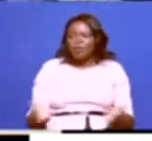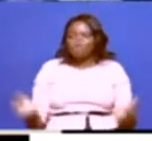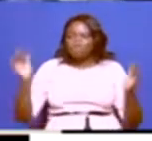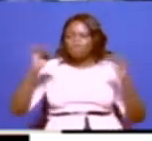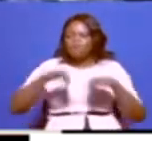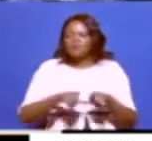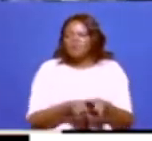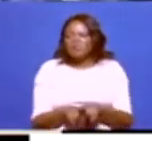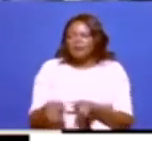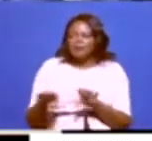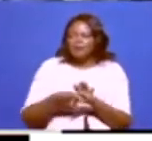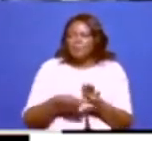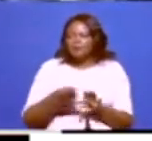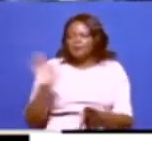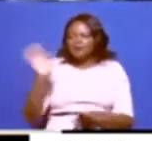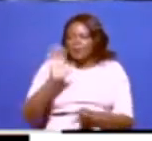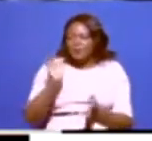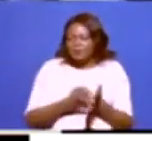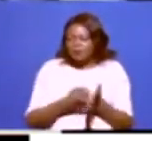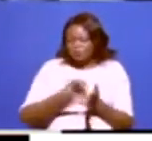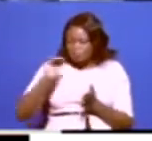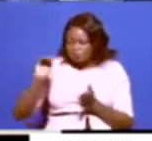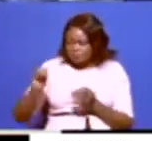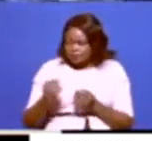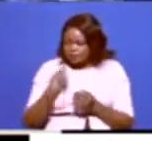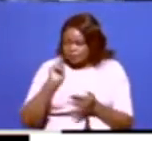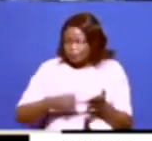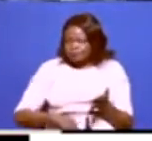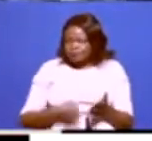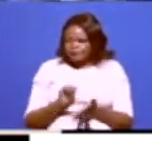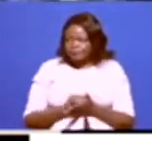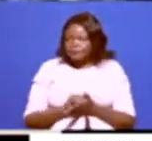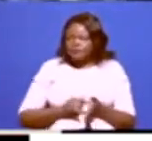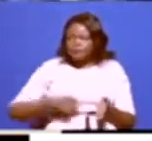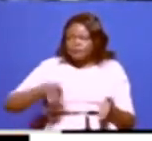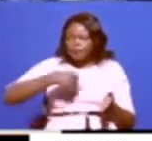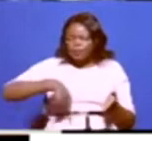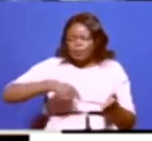wa Wiper Machakos County tuseme kwamba sisi